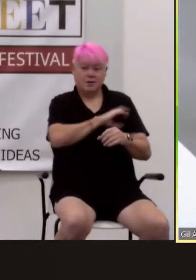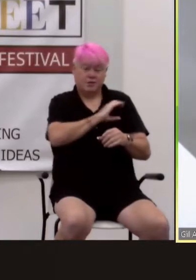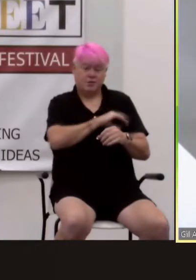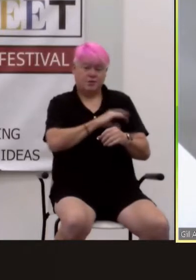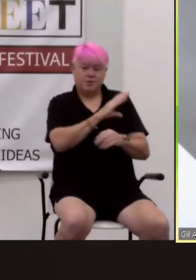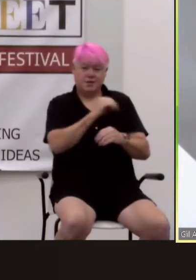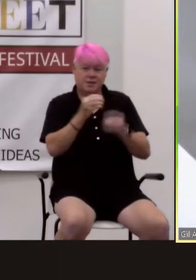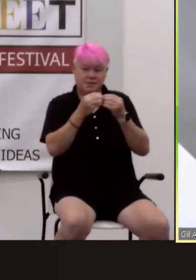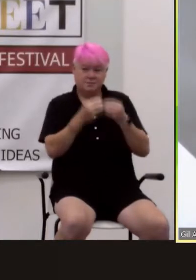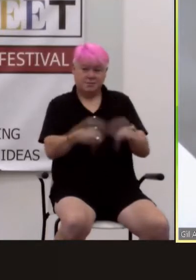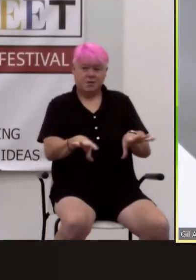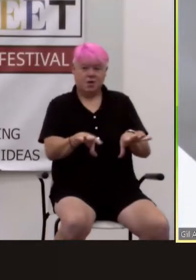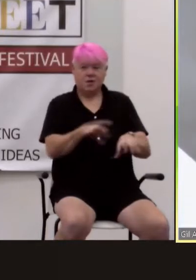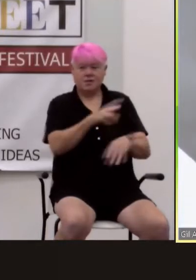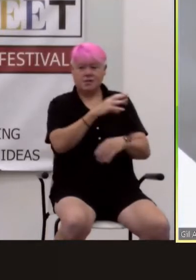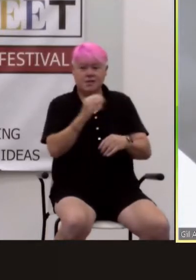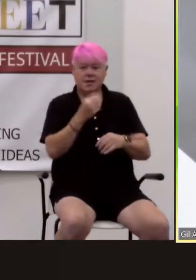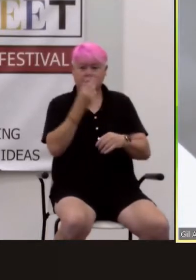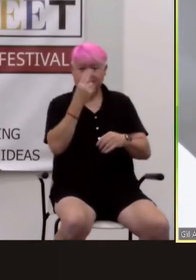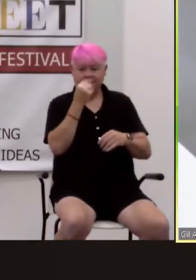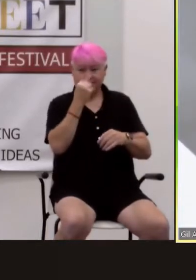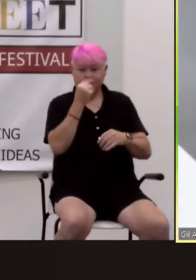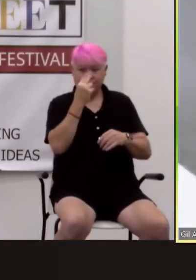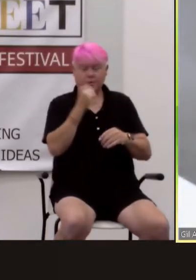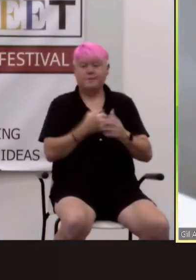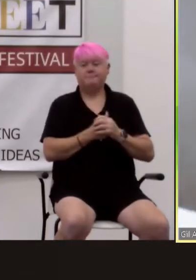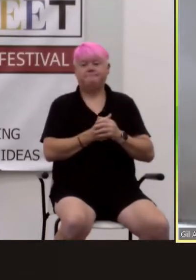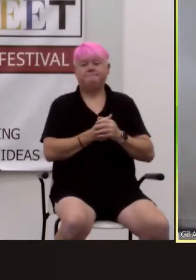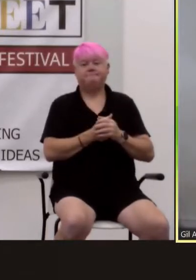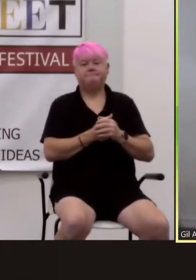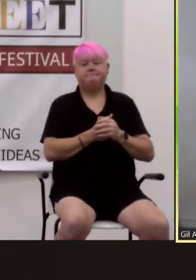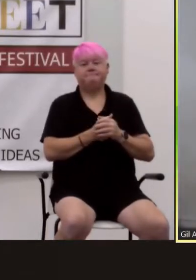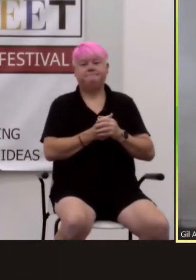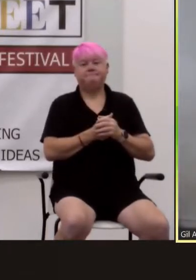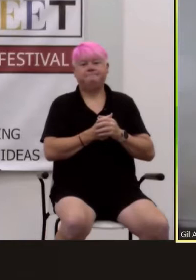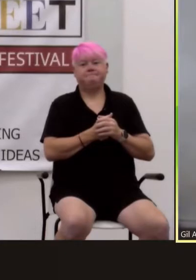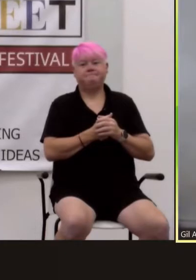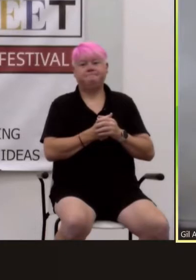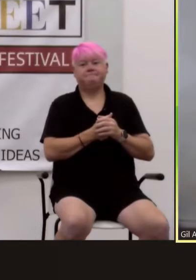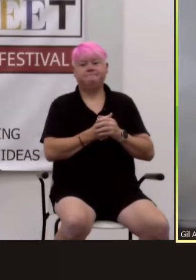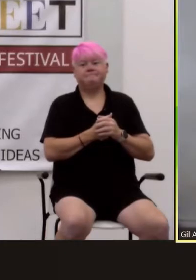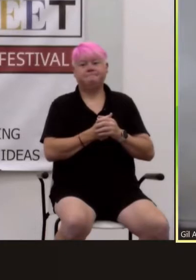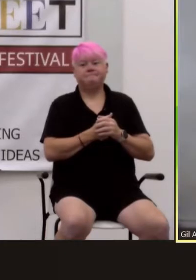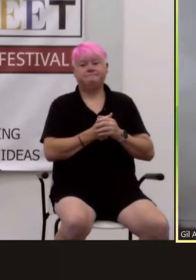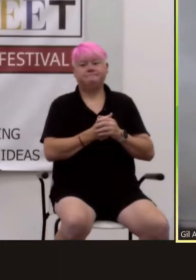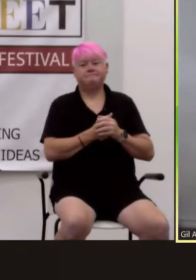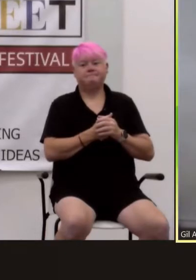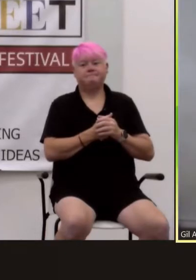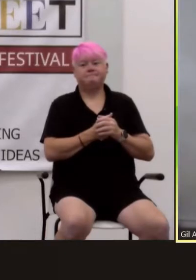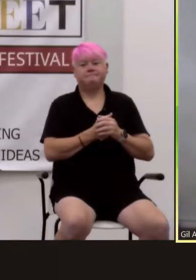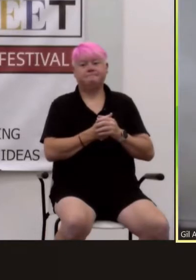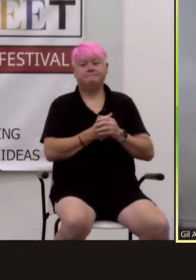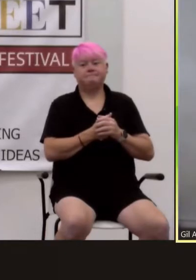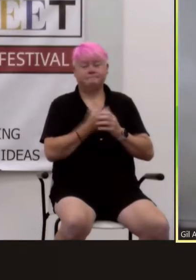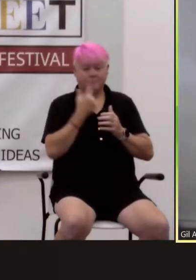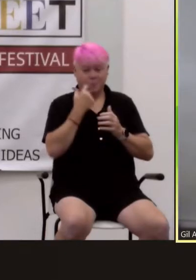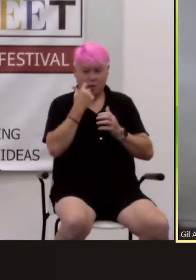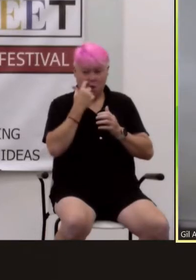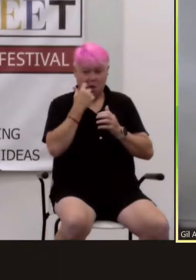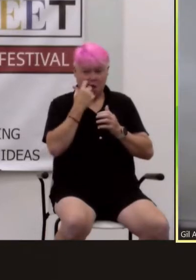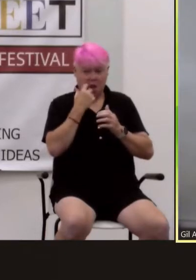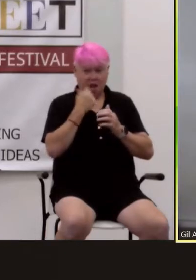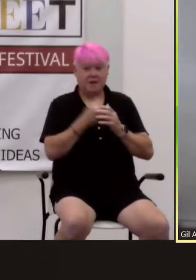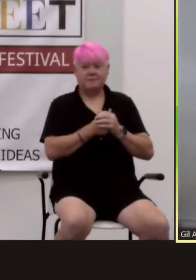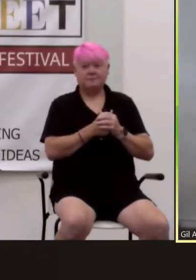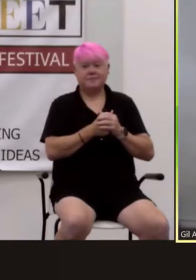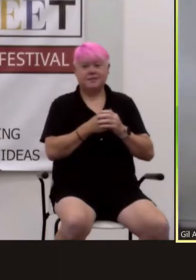loss, and steeped in the wild of the natural world. I didn't intend that to sound as egotistical as it is. It's just